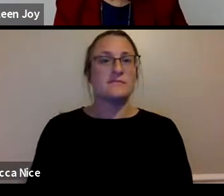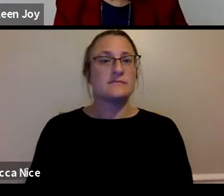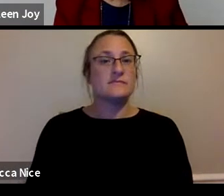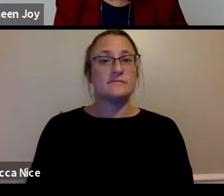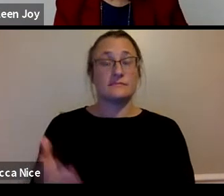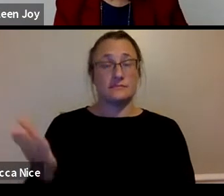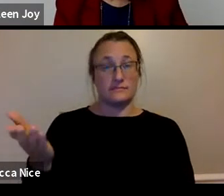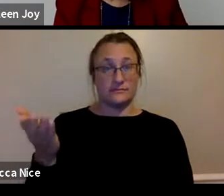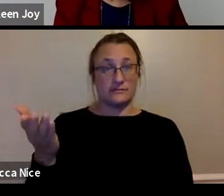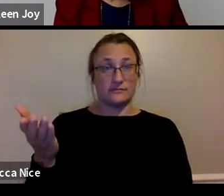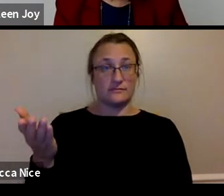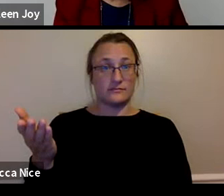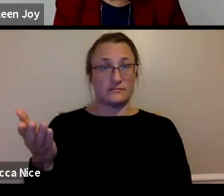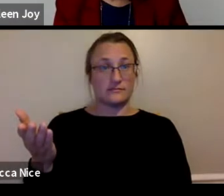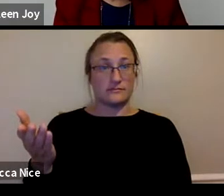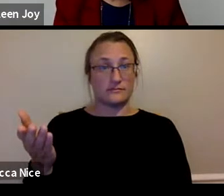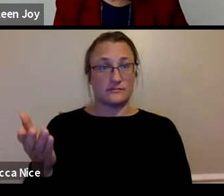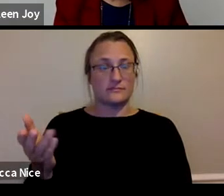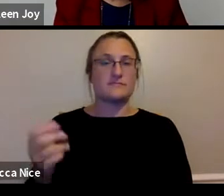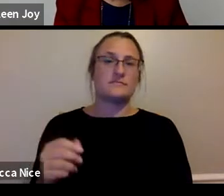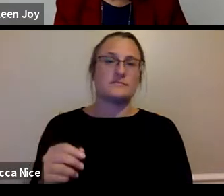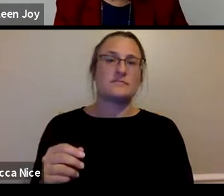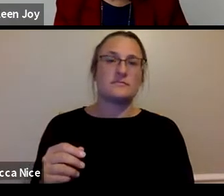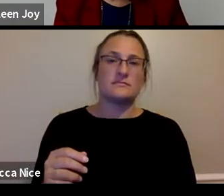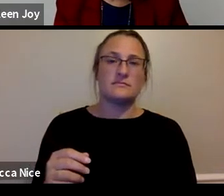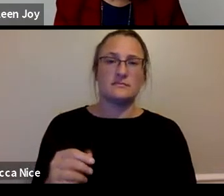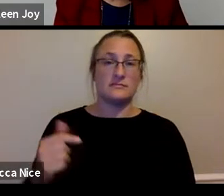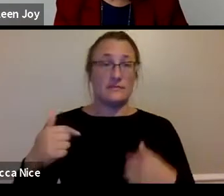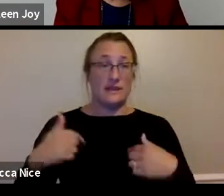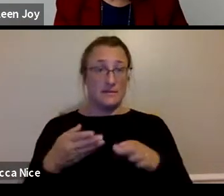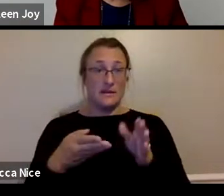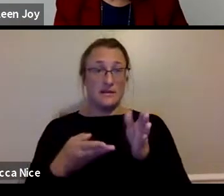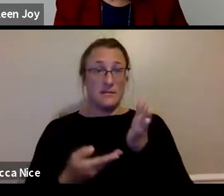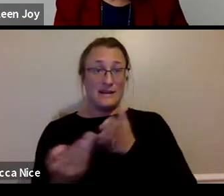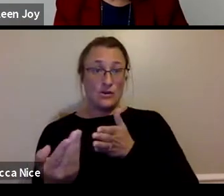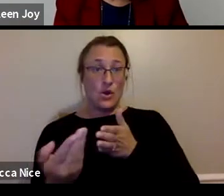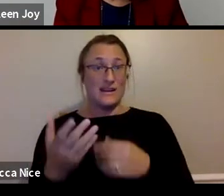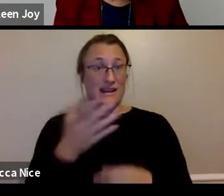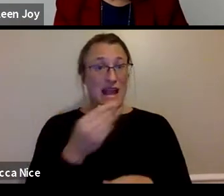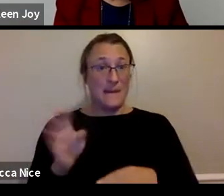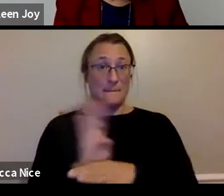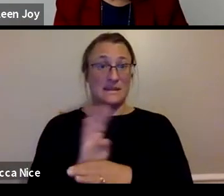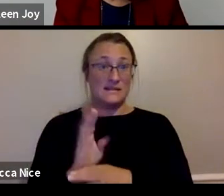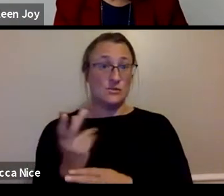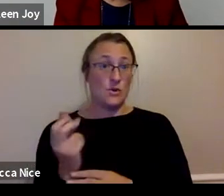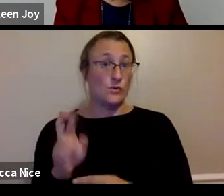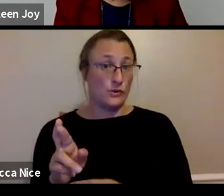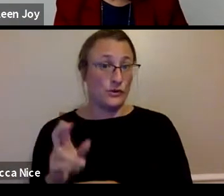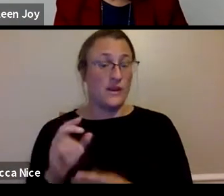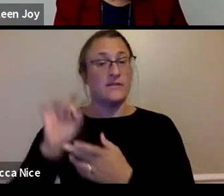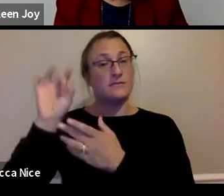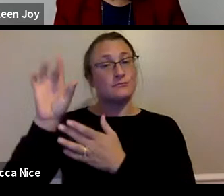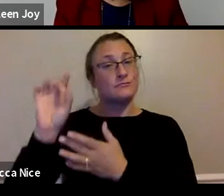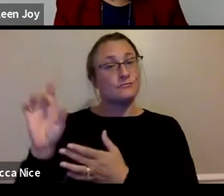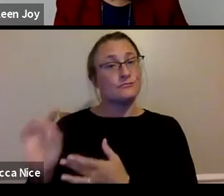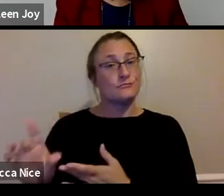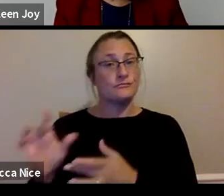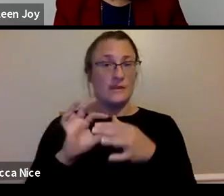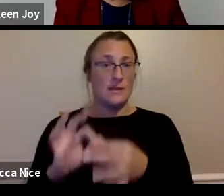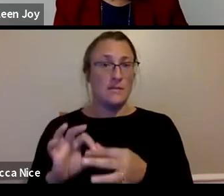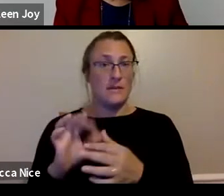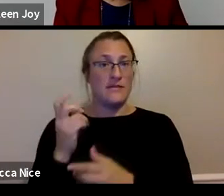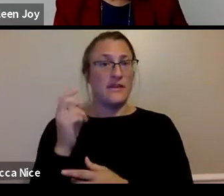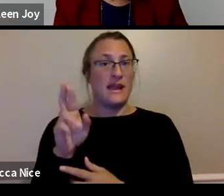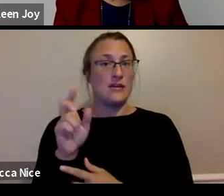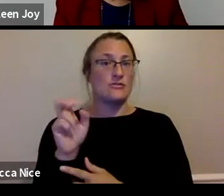please. Yes, well, as a minority-owned business owner, I have a few points that I would like to make about the AirTran initiative within